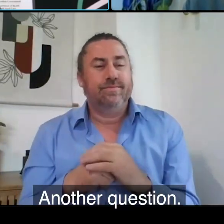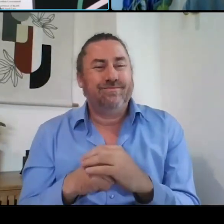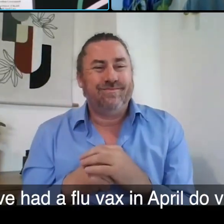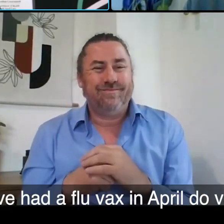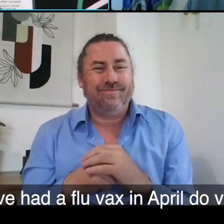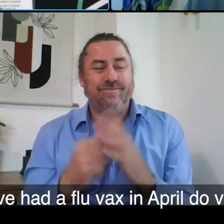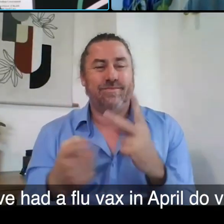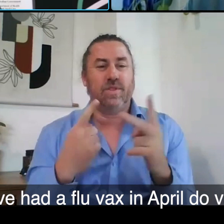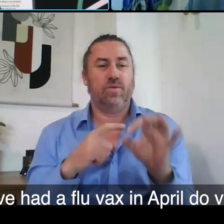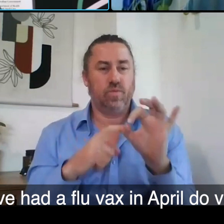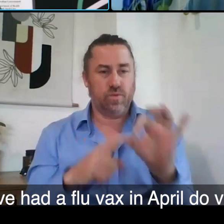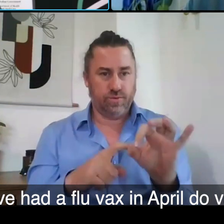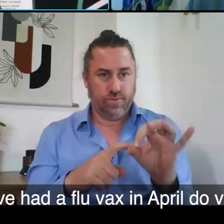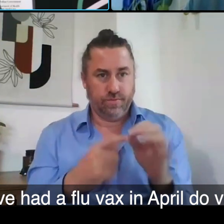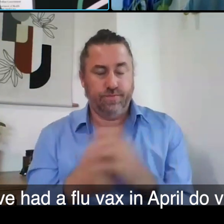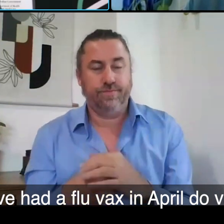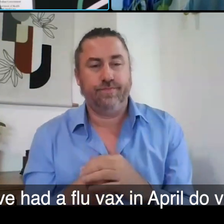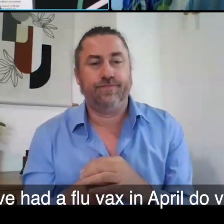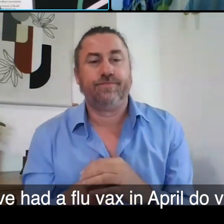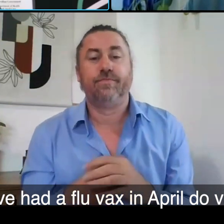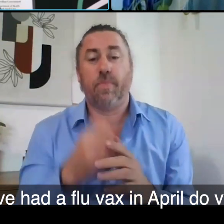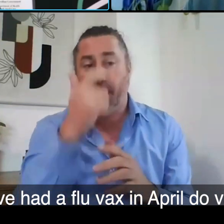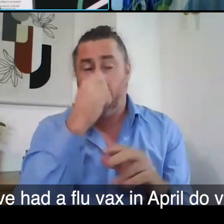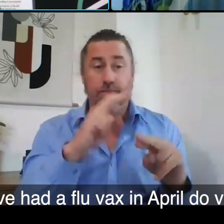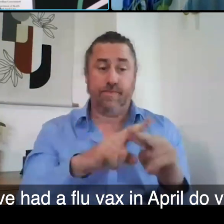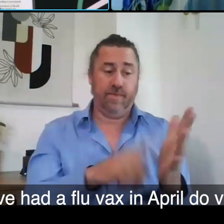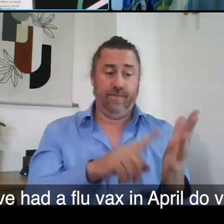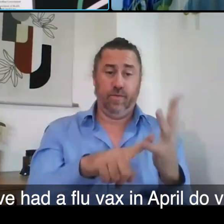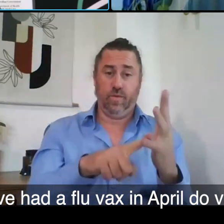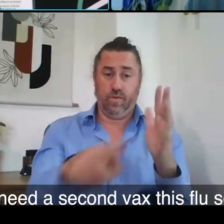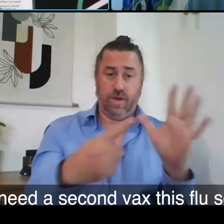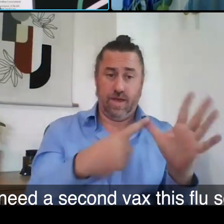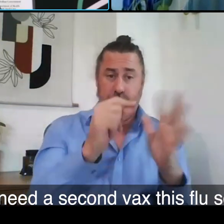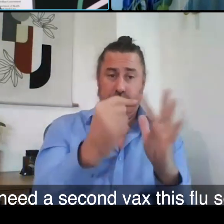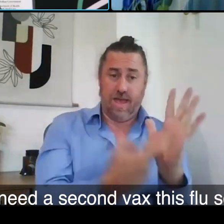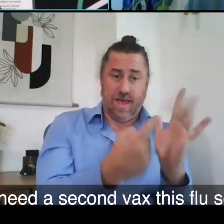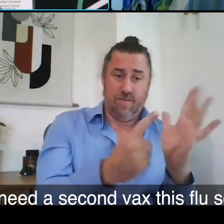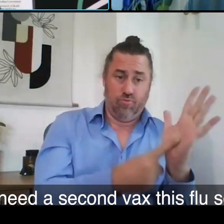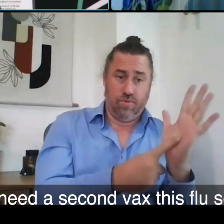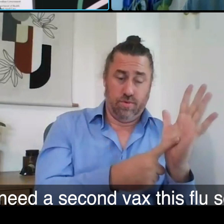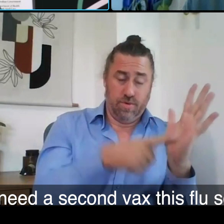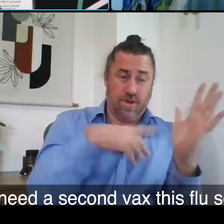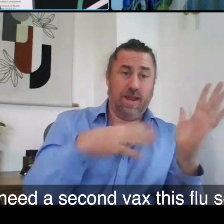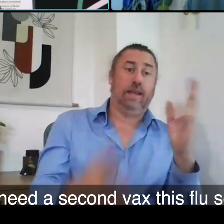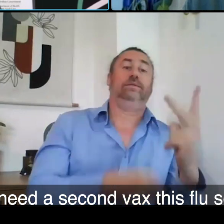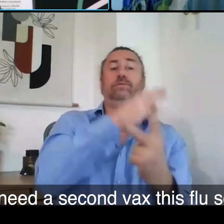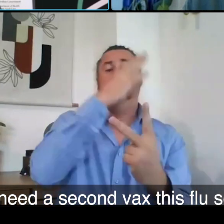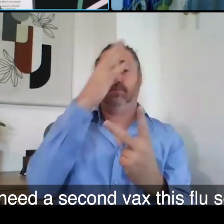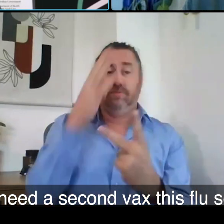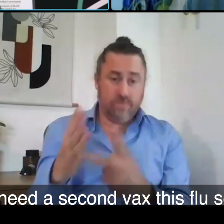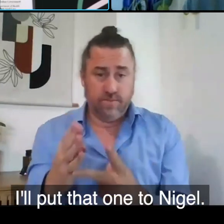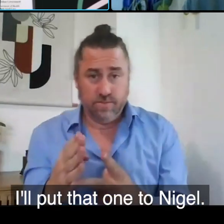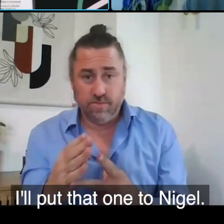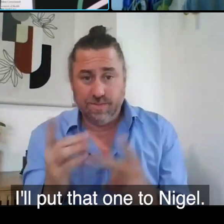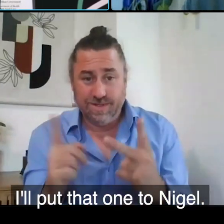Another question. So if you've had a flu vax in April, do vulnerable people need a second vax this flu